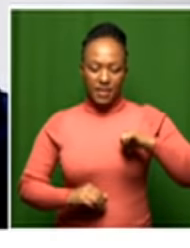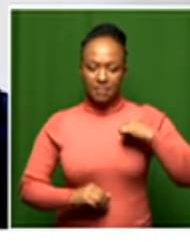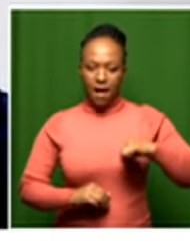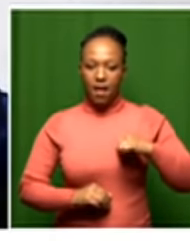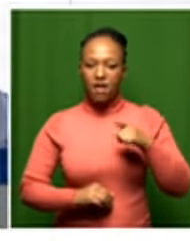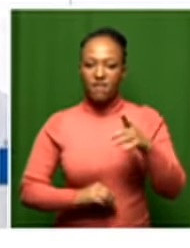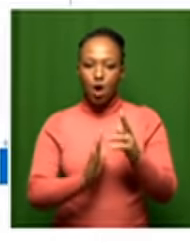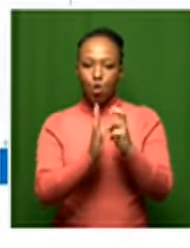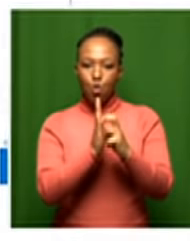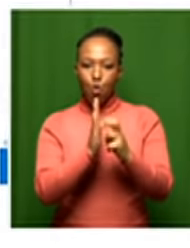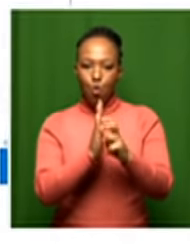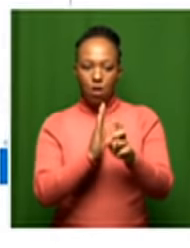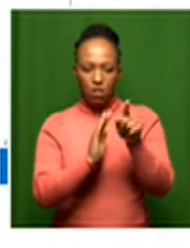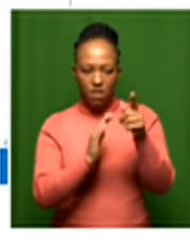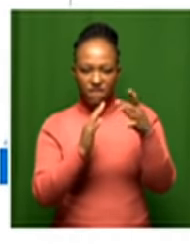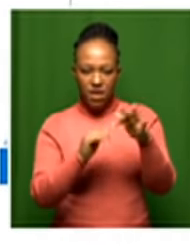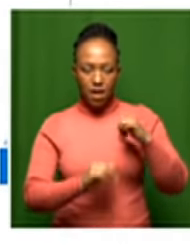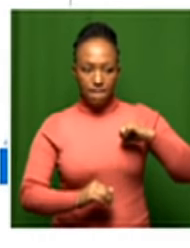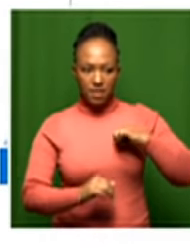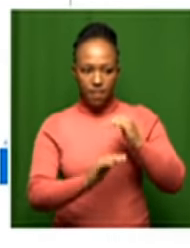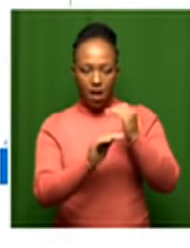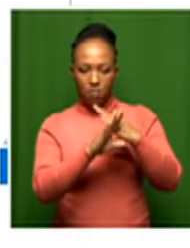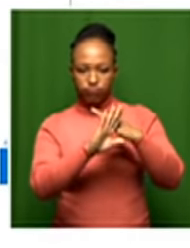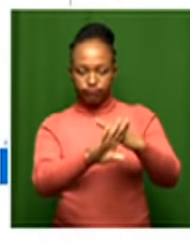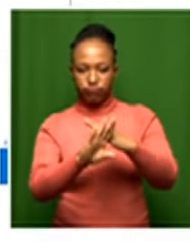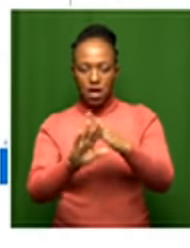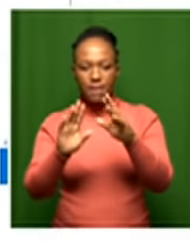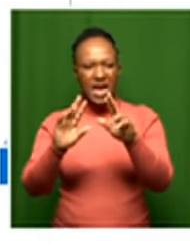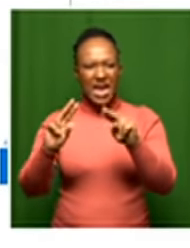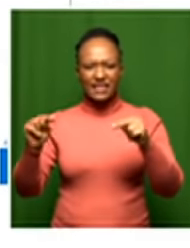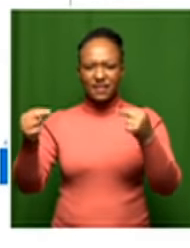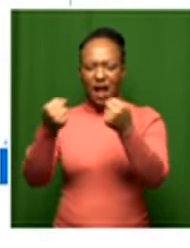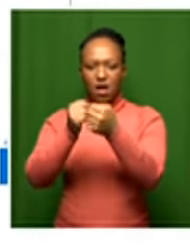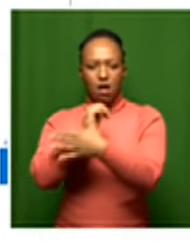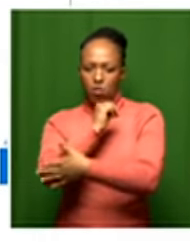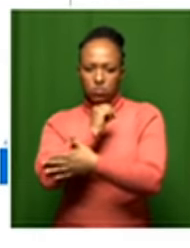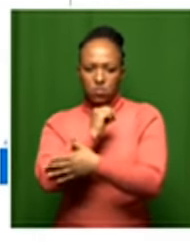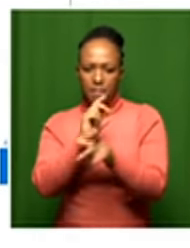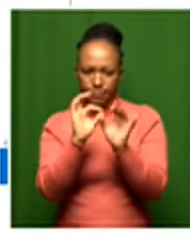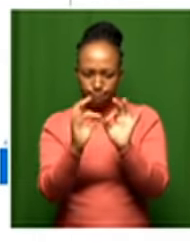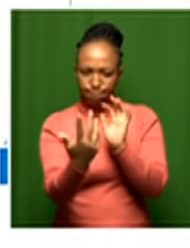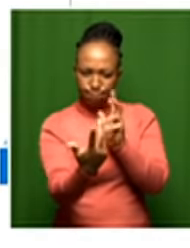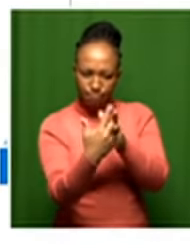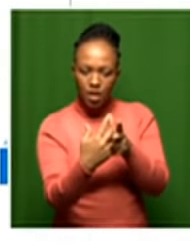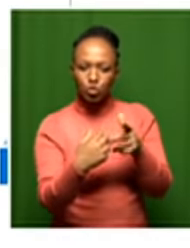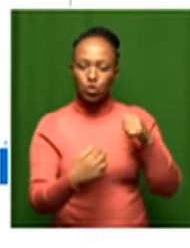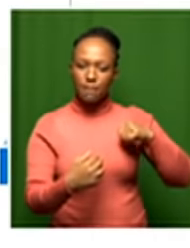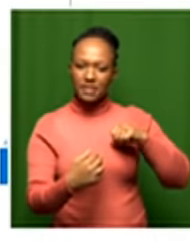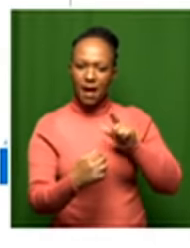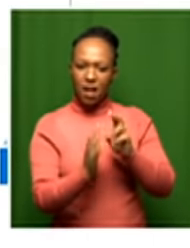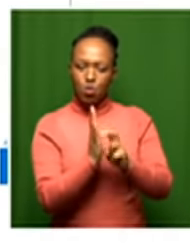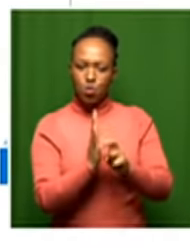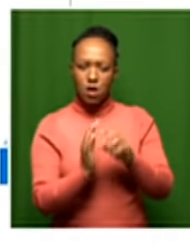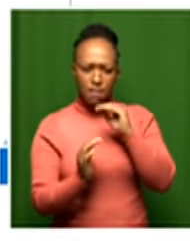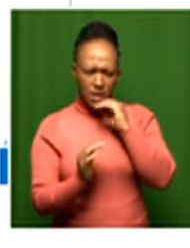restrictions being put into those municipalities, not necessarily a nationwide level adjustment. Do you think that could